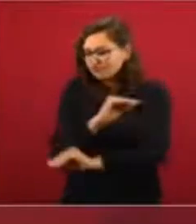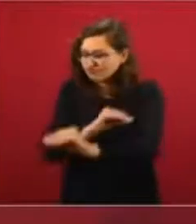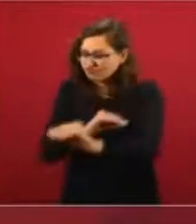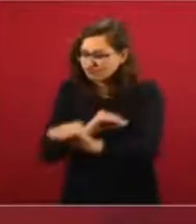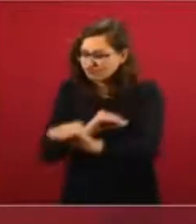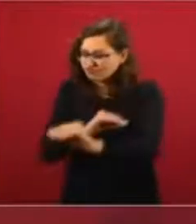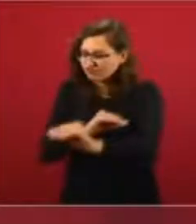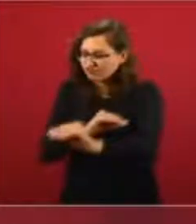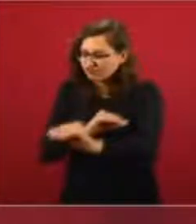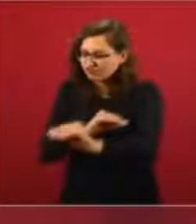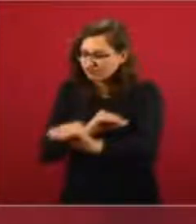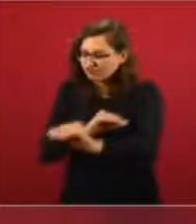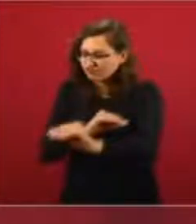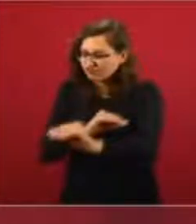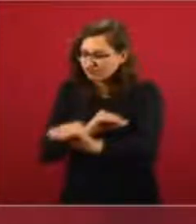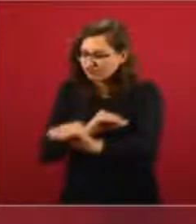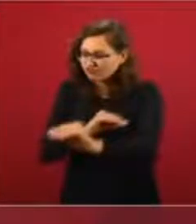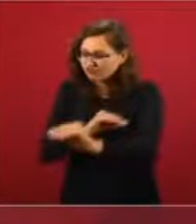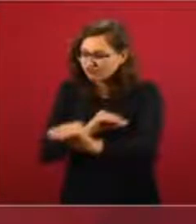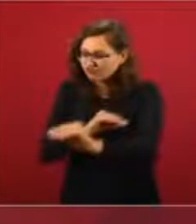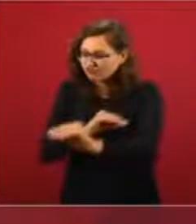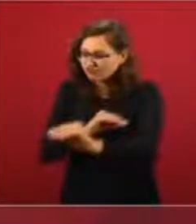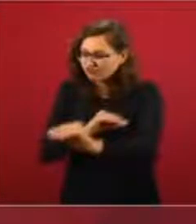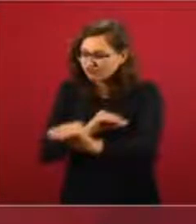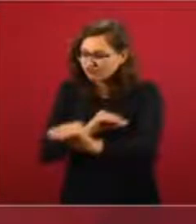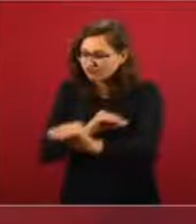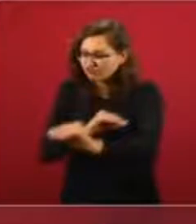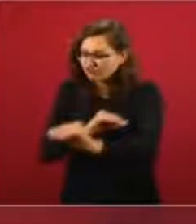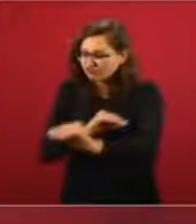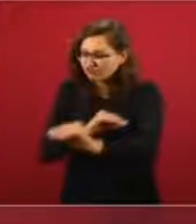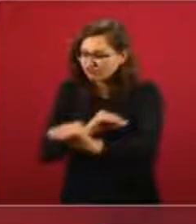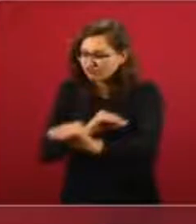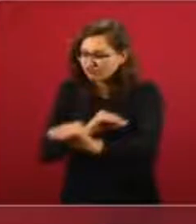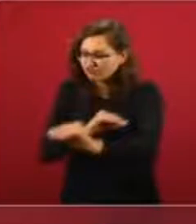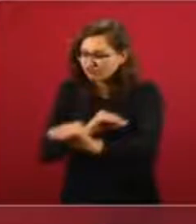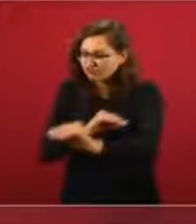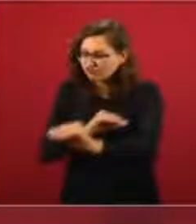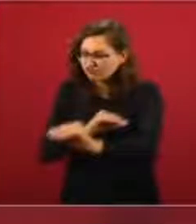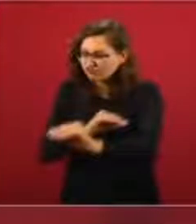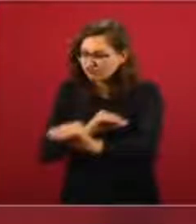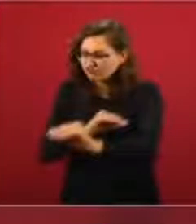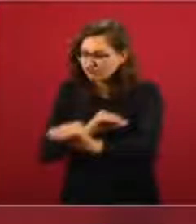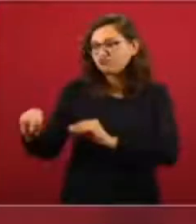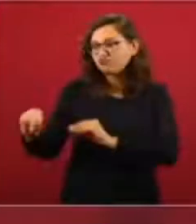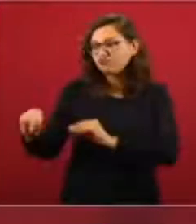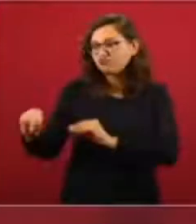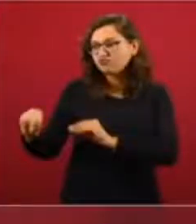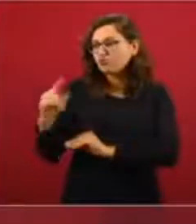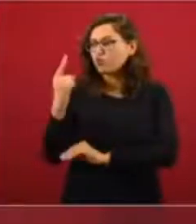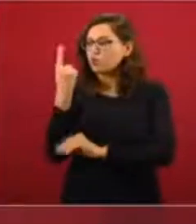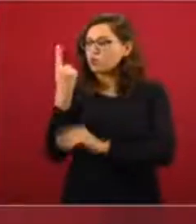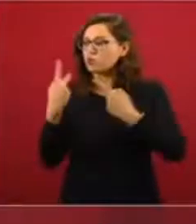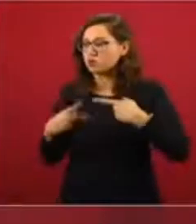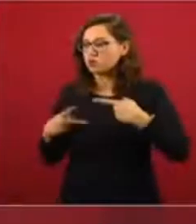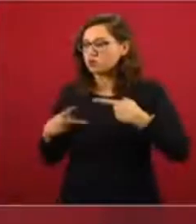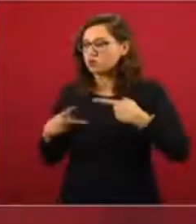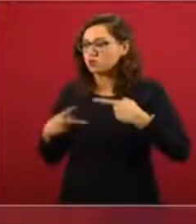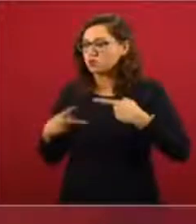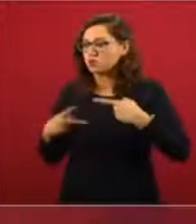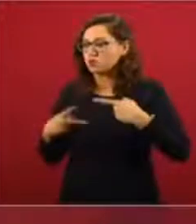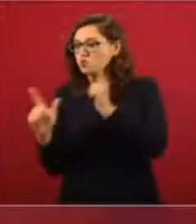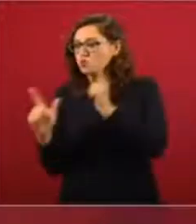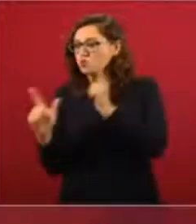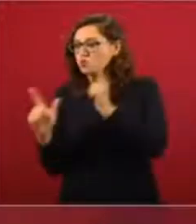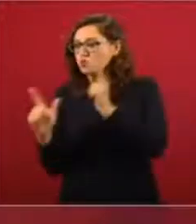alguien to somebody's exact measurements or how they chose it, de algún partido of